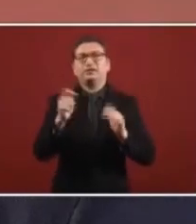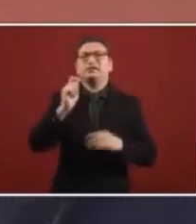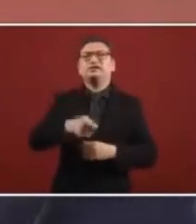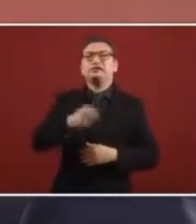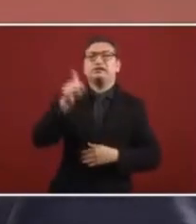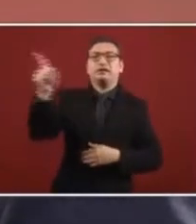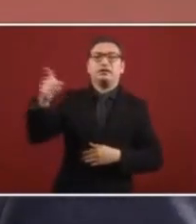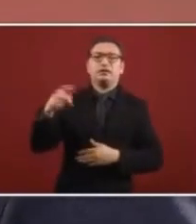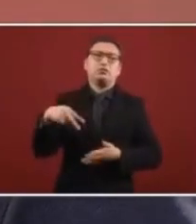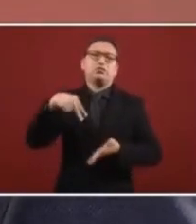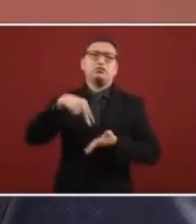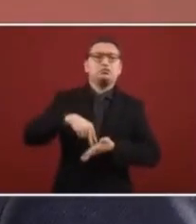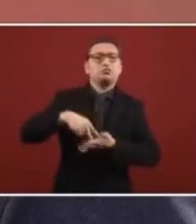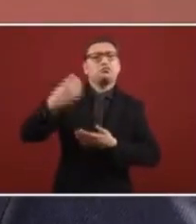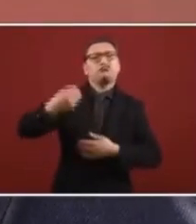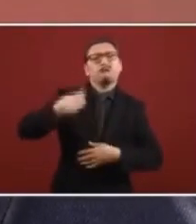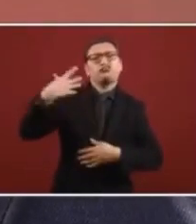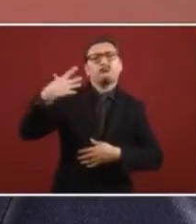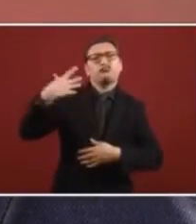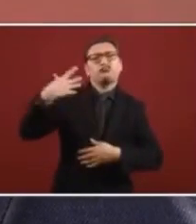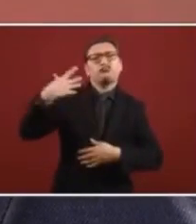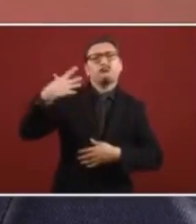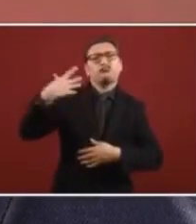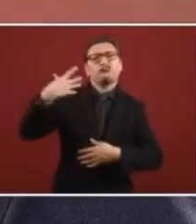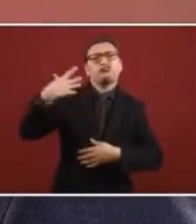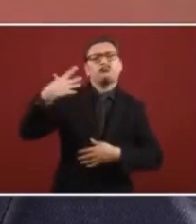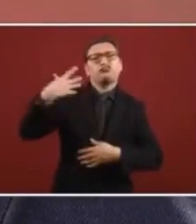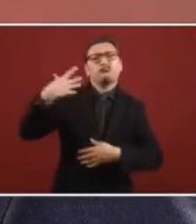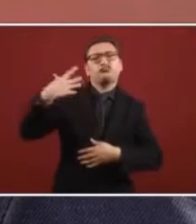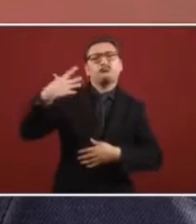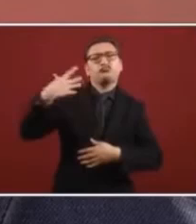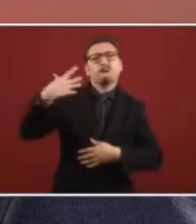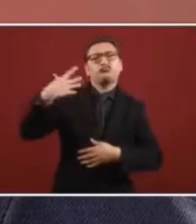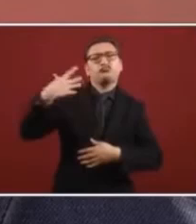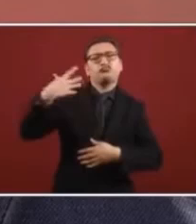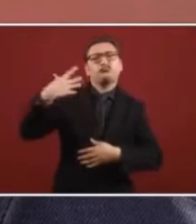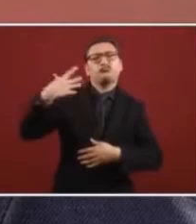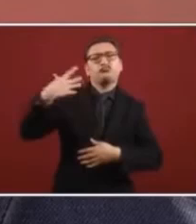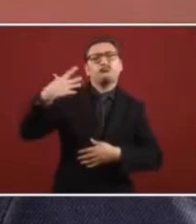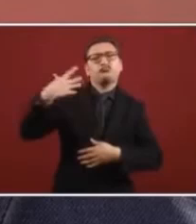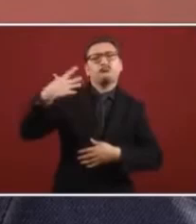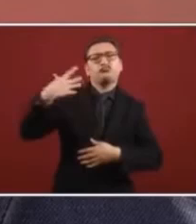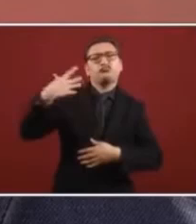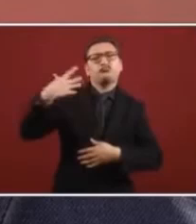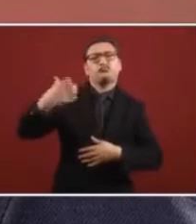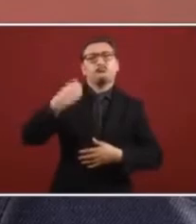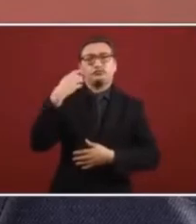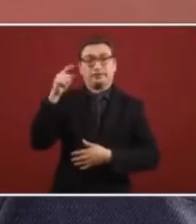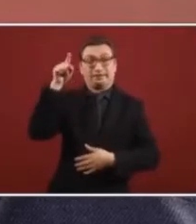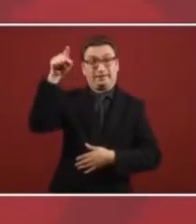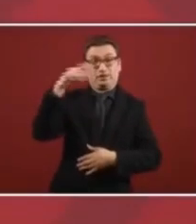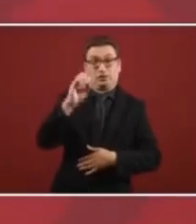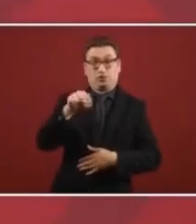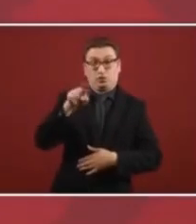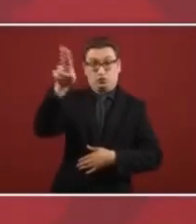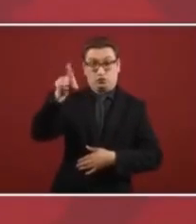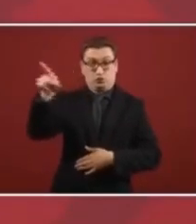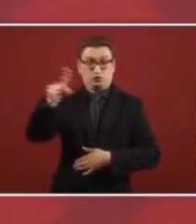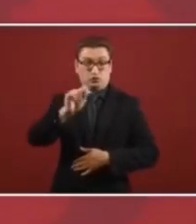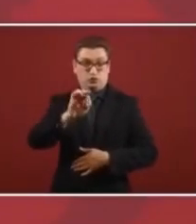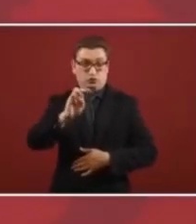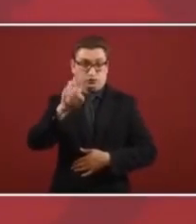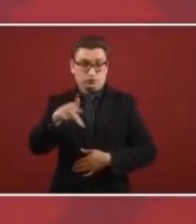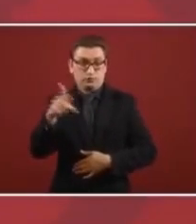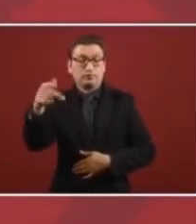su discurso en la ONU. regarding his discourse at the ONU.